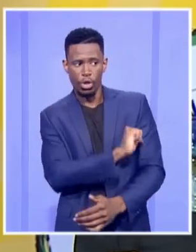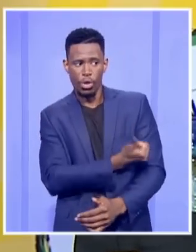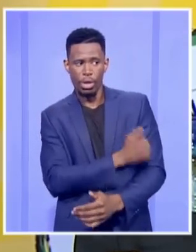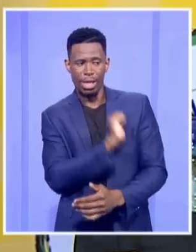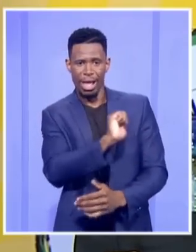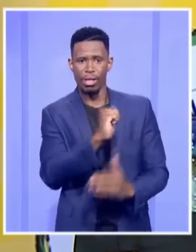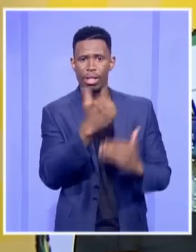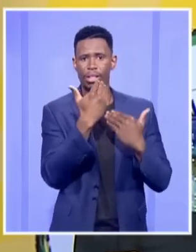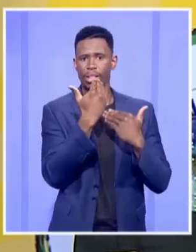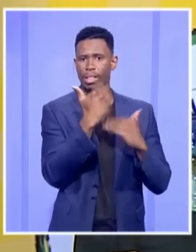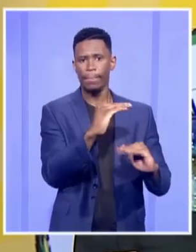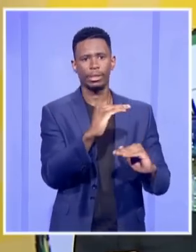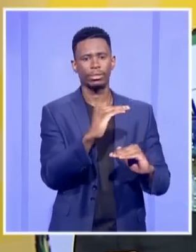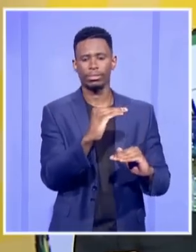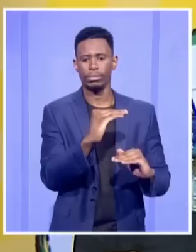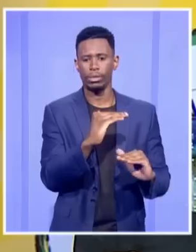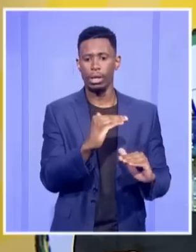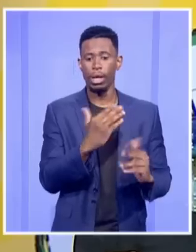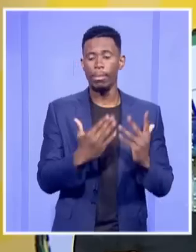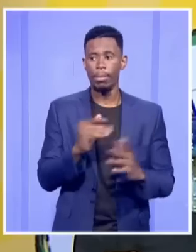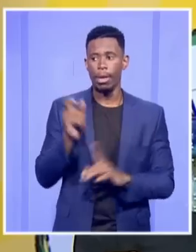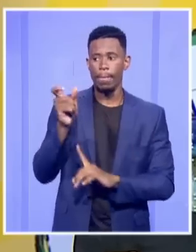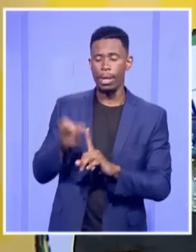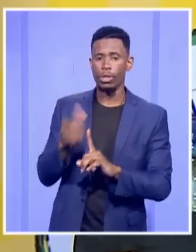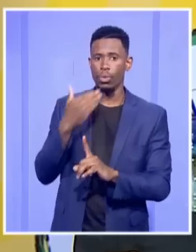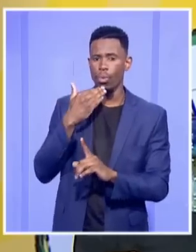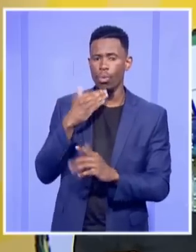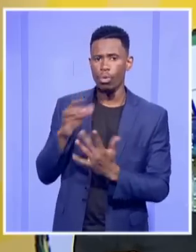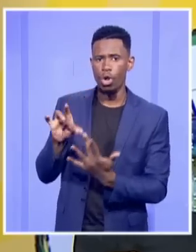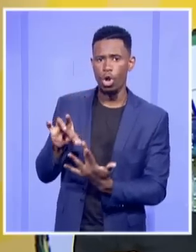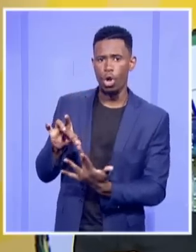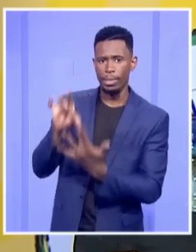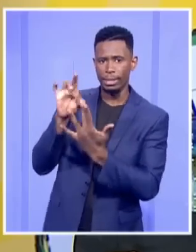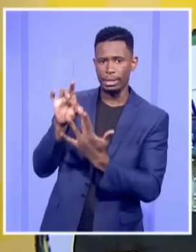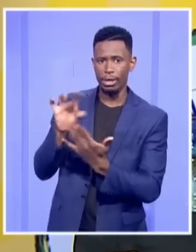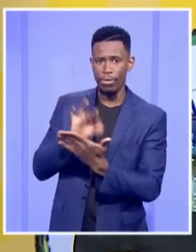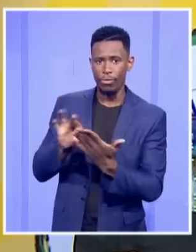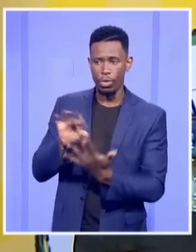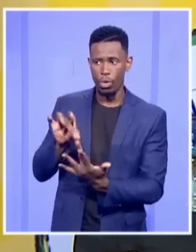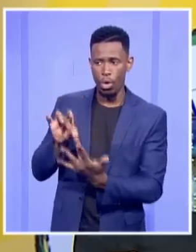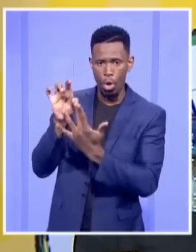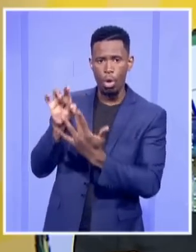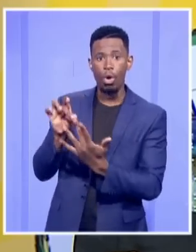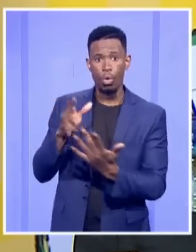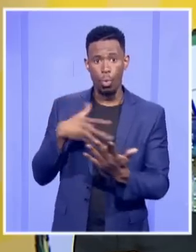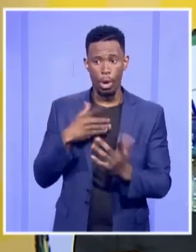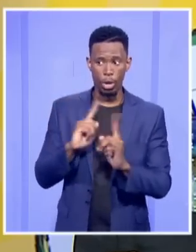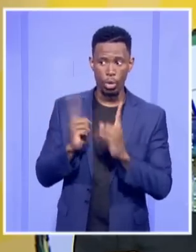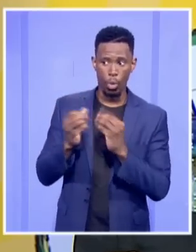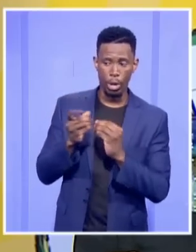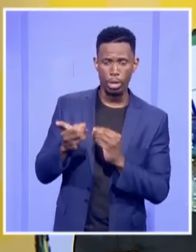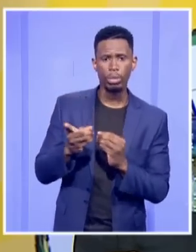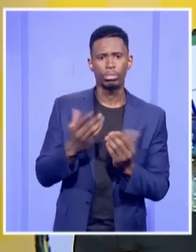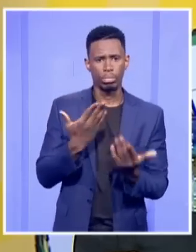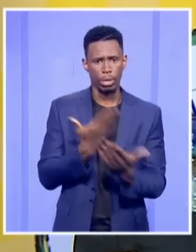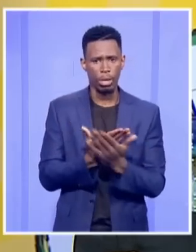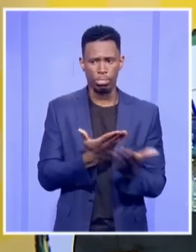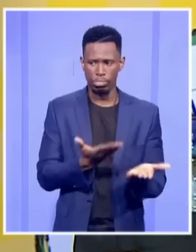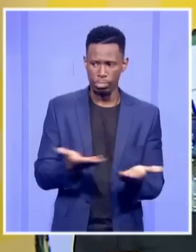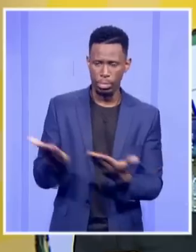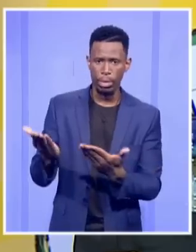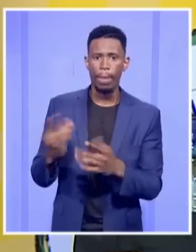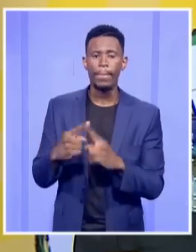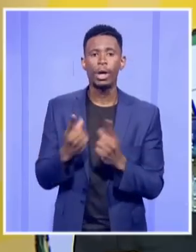If you want to talk to nominees in this conference, you are welcome to do so, but you can do so through the